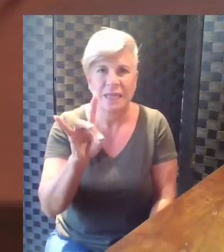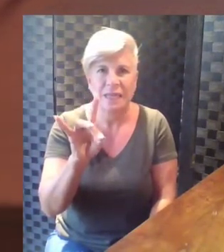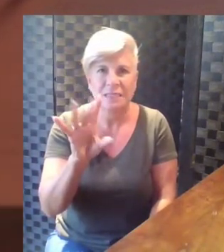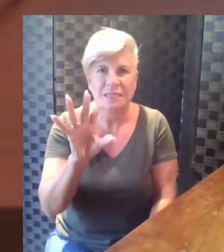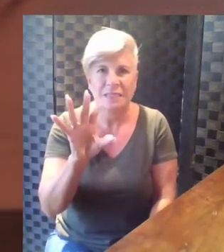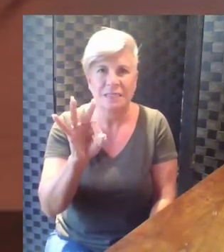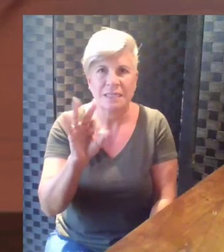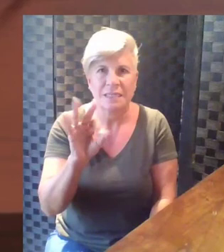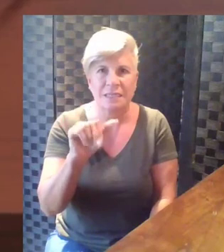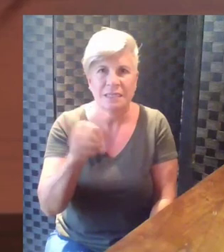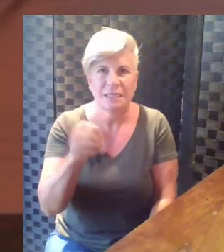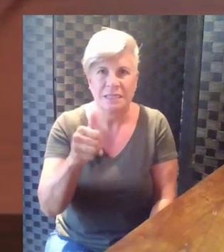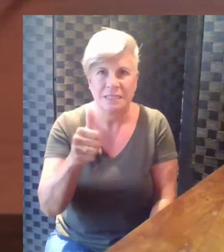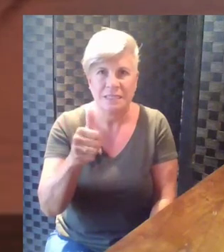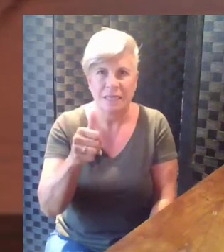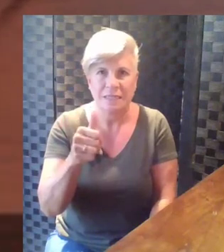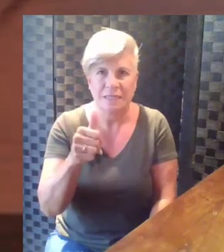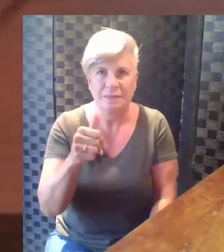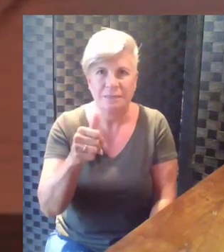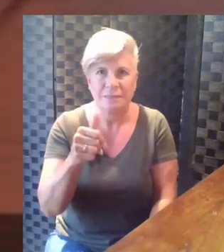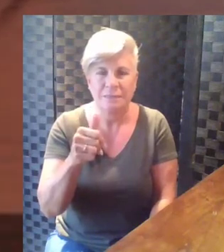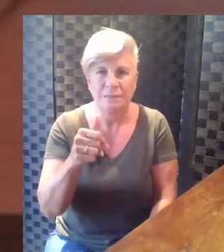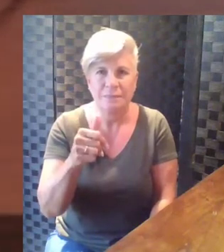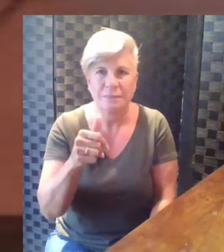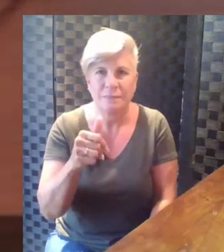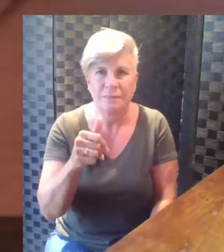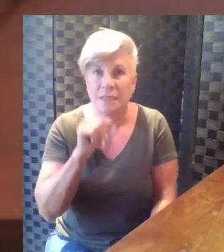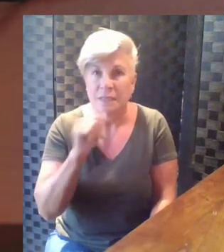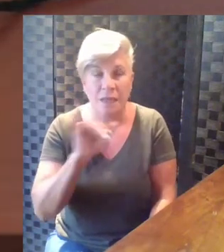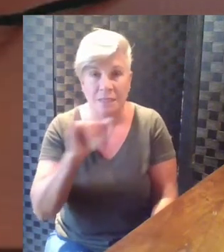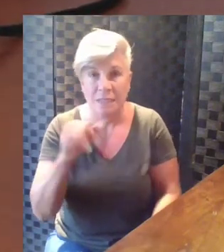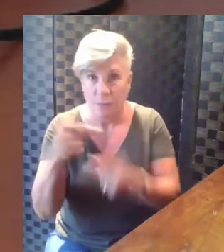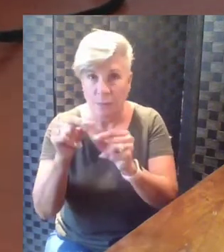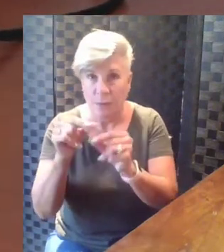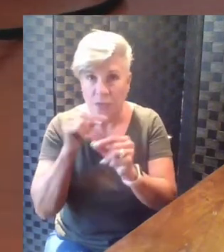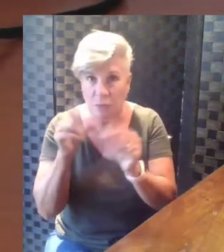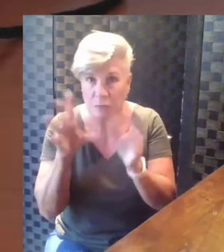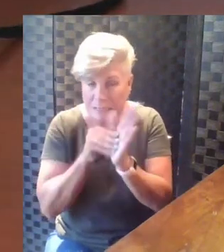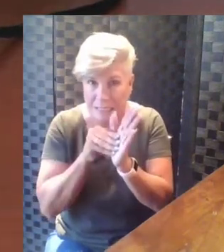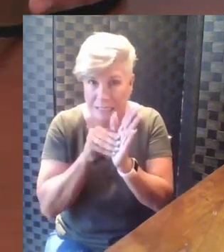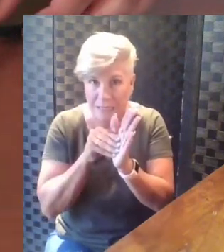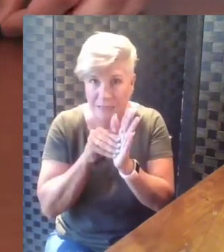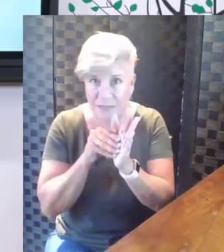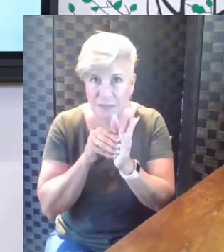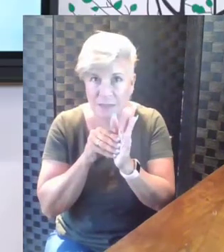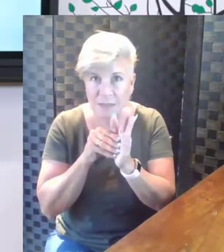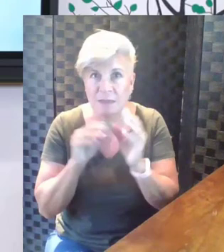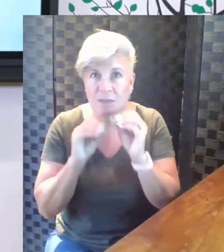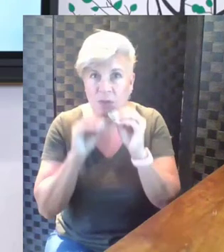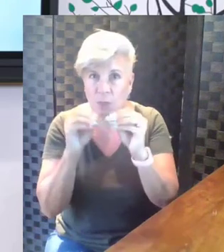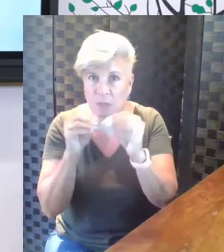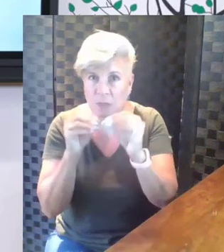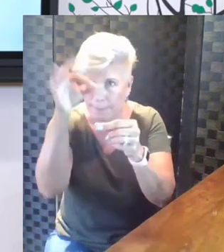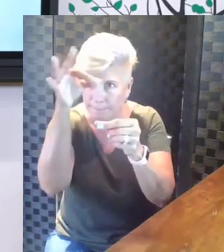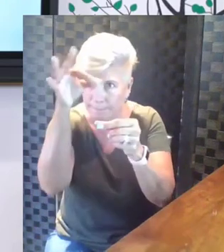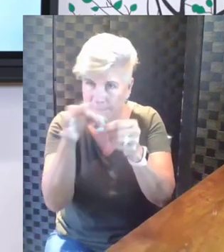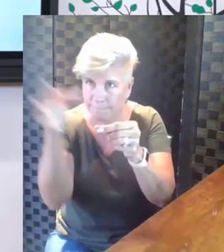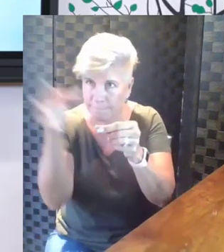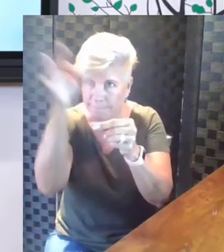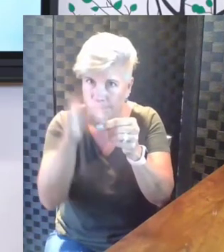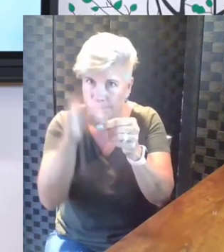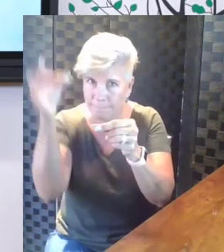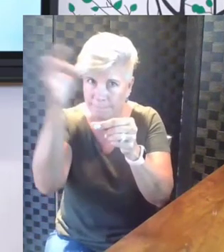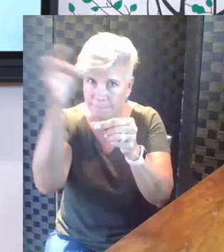7, 8, 9, 10. Now these are not like blocks. They don't stick together. They actually will make quite a mess. So I'm going to use this